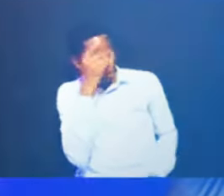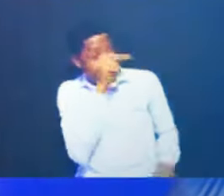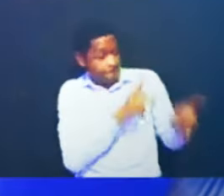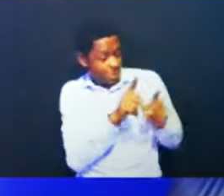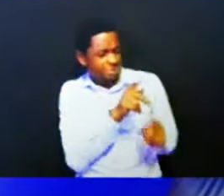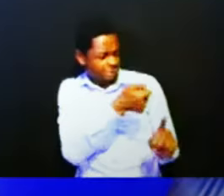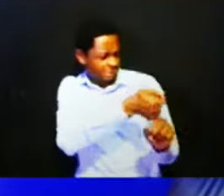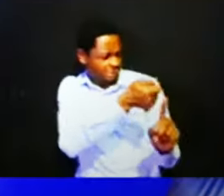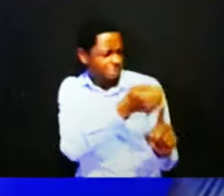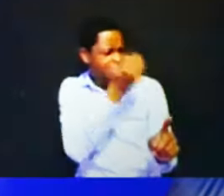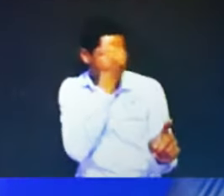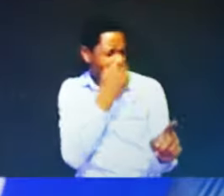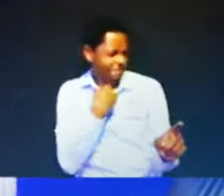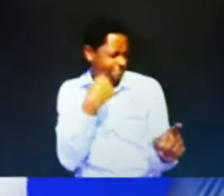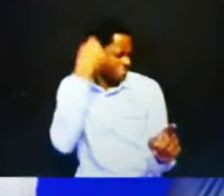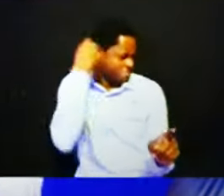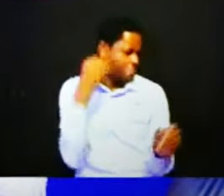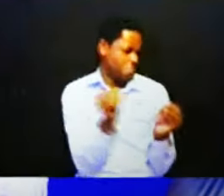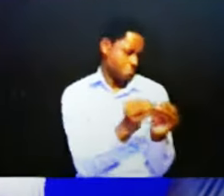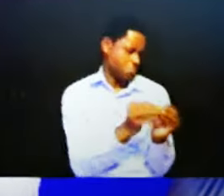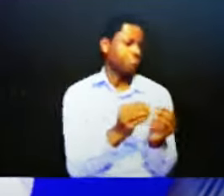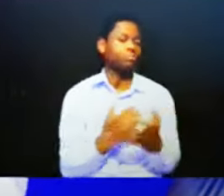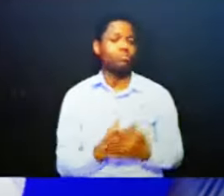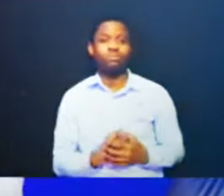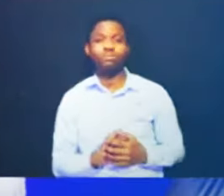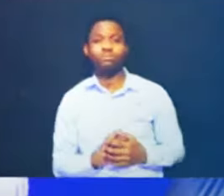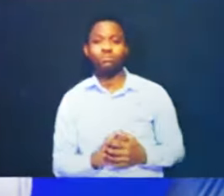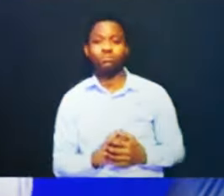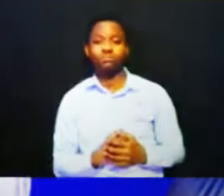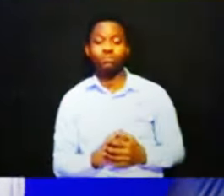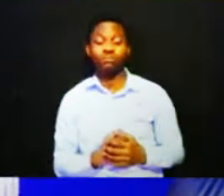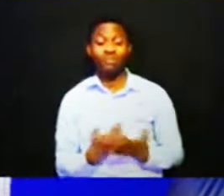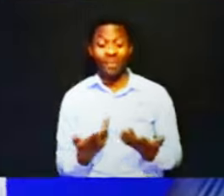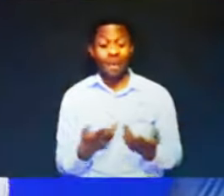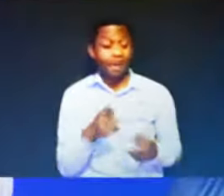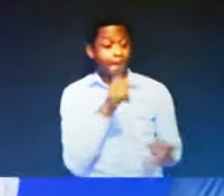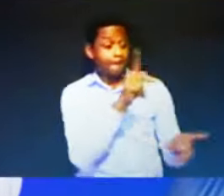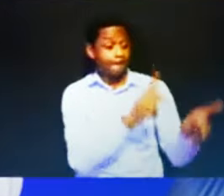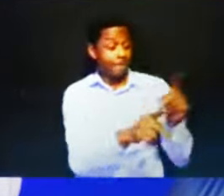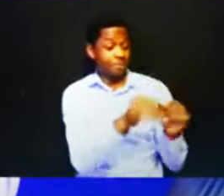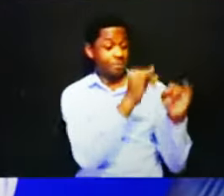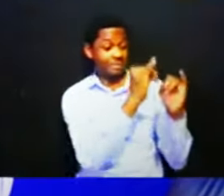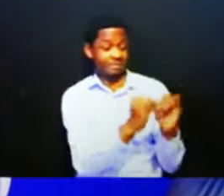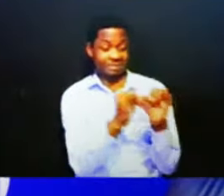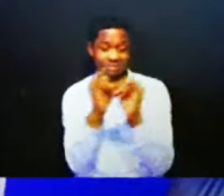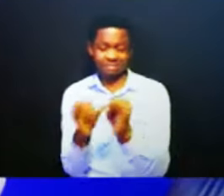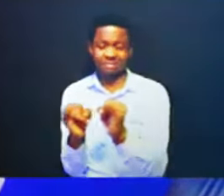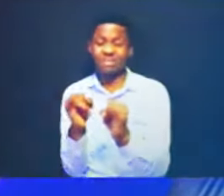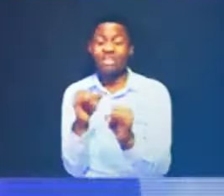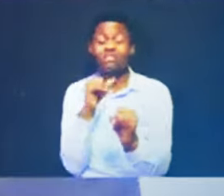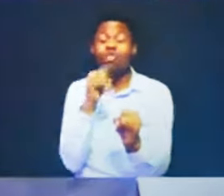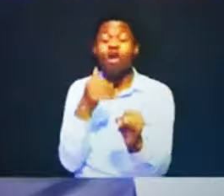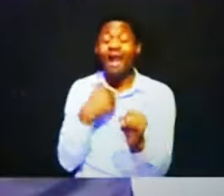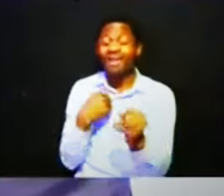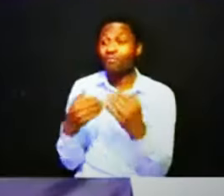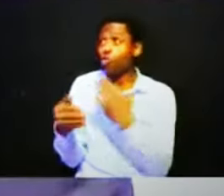See, the individual without the grace of God is helpless in doing